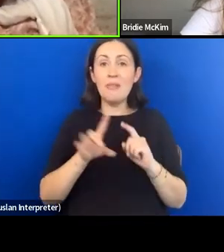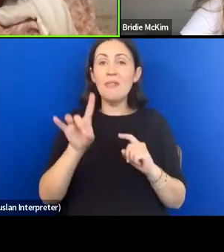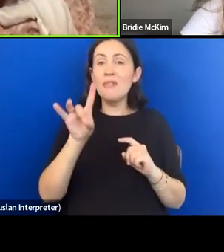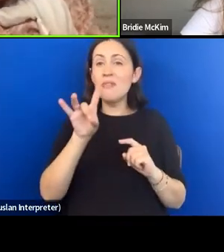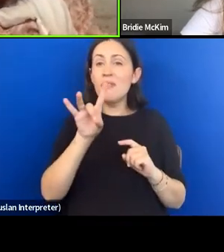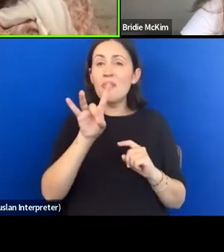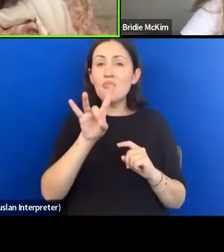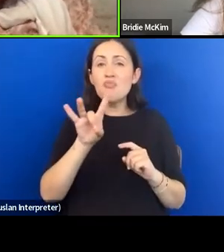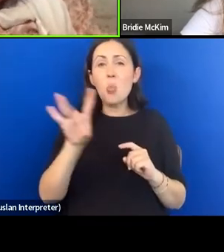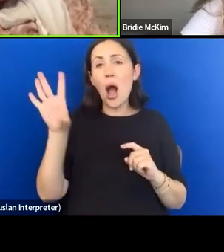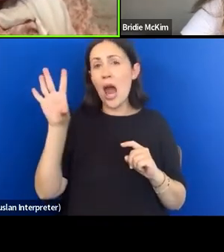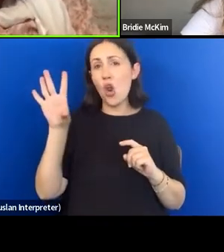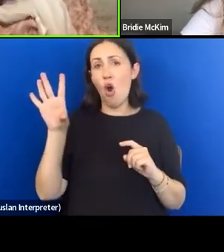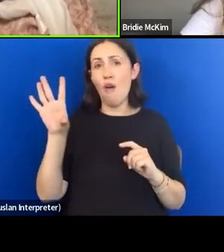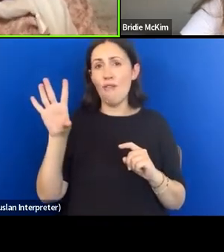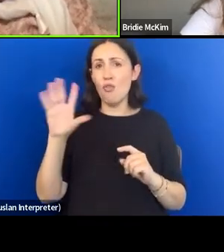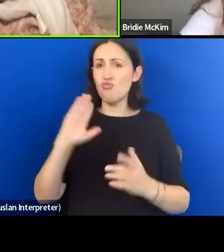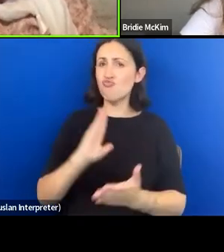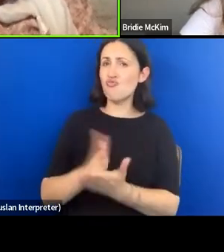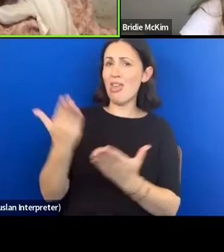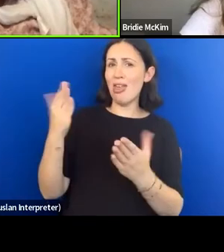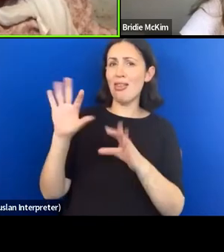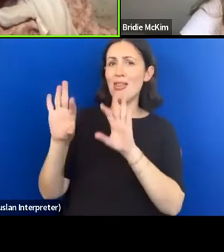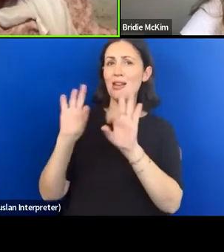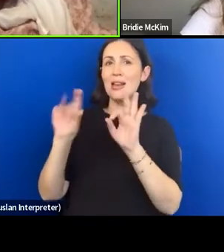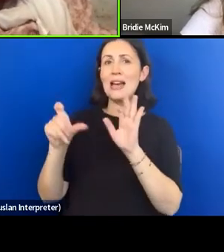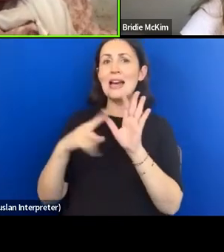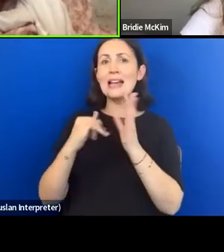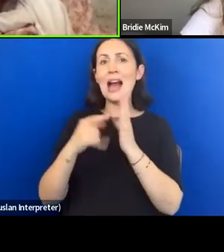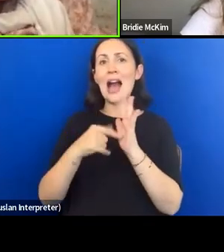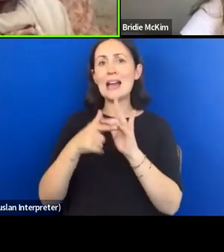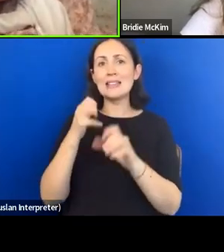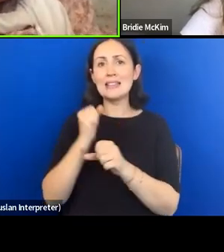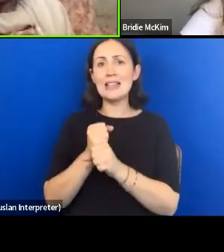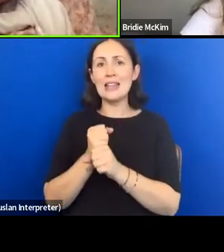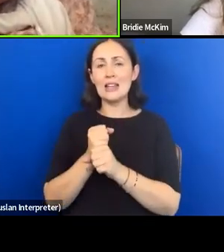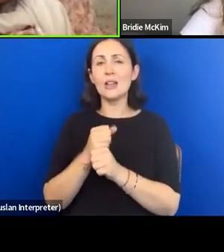authentically cast and things like this. That needs to be